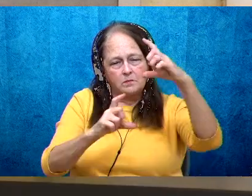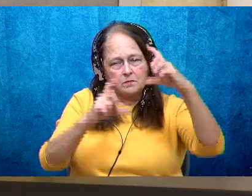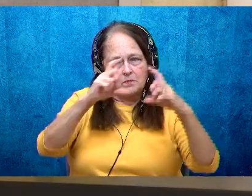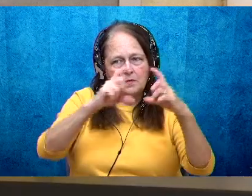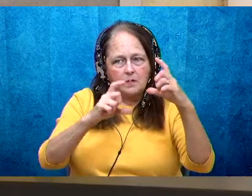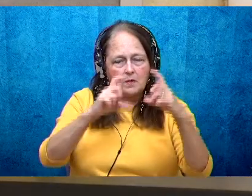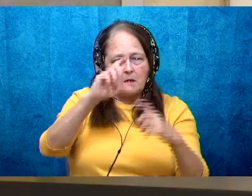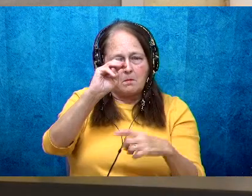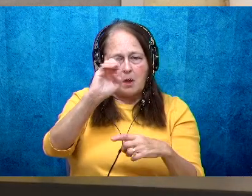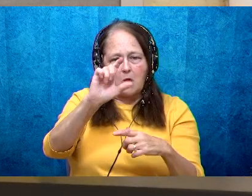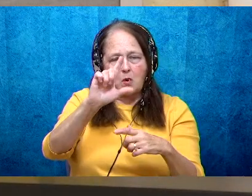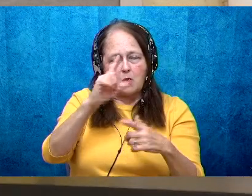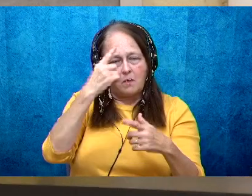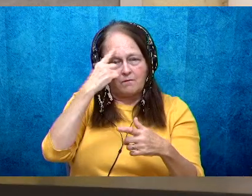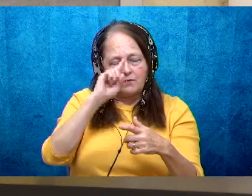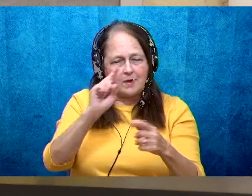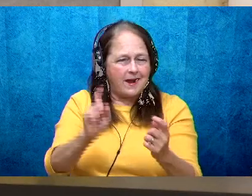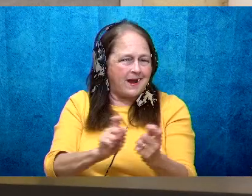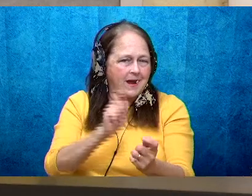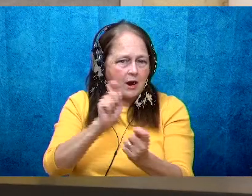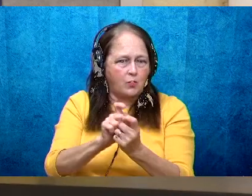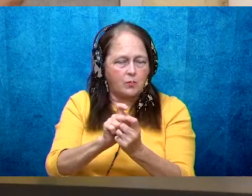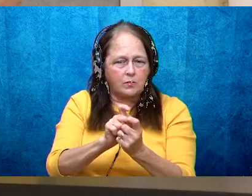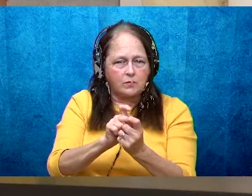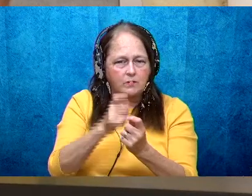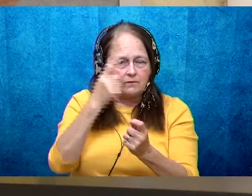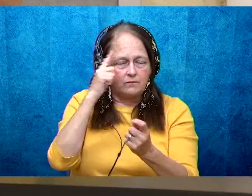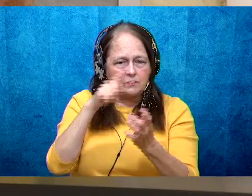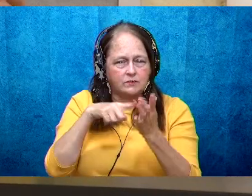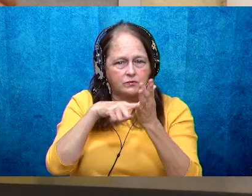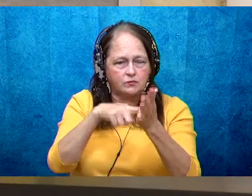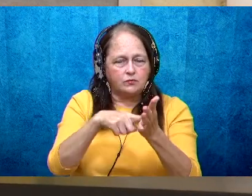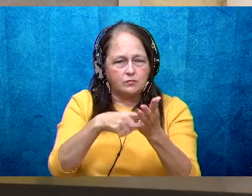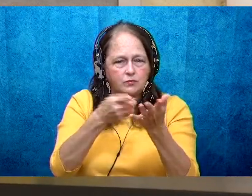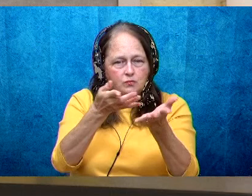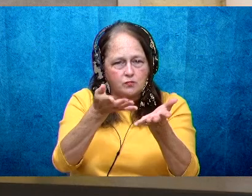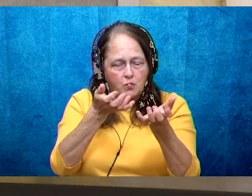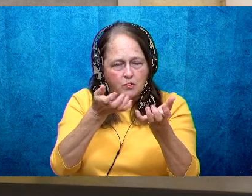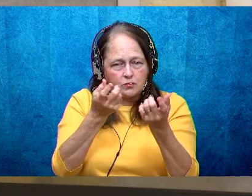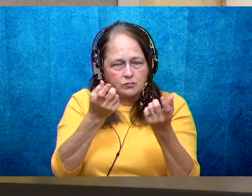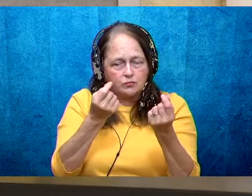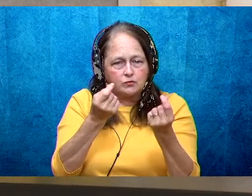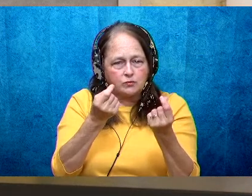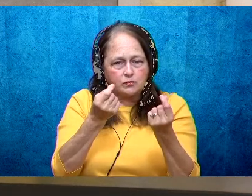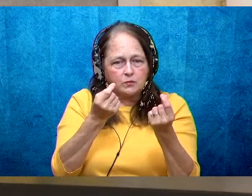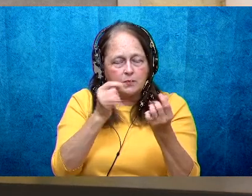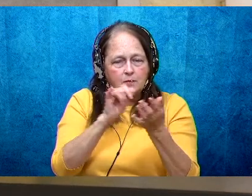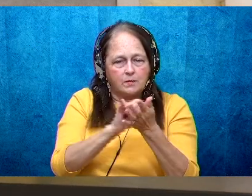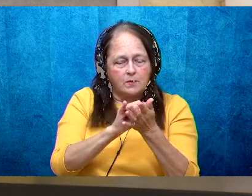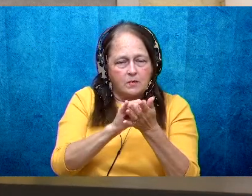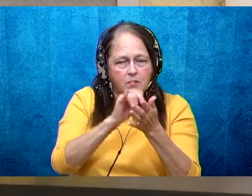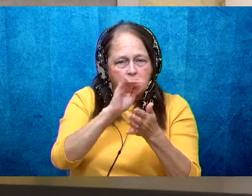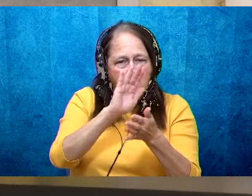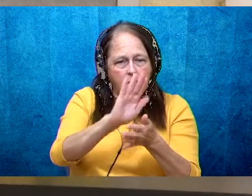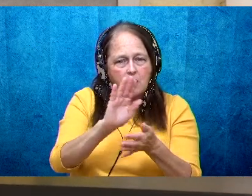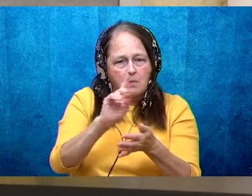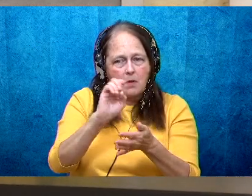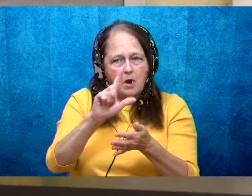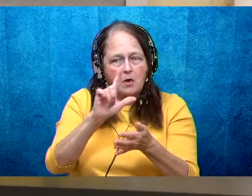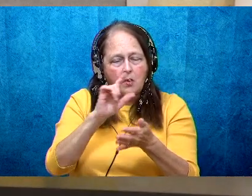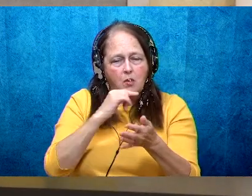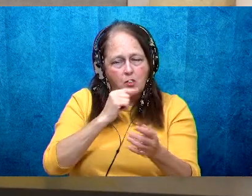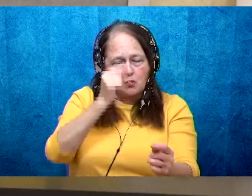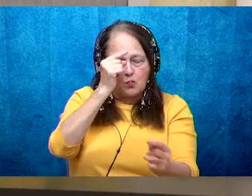In order for a model to be accurate and for it to portray the things that you want it to, then you need to make sure there are certain things about your model that are